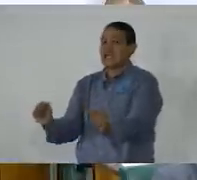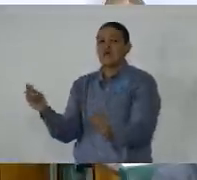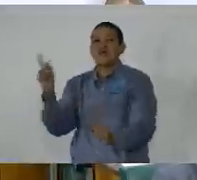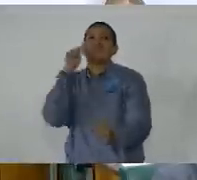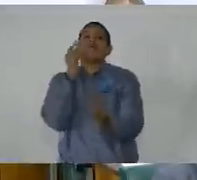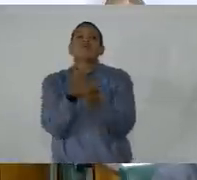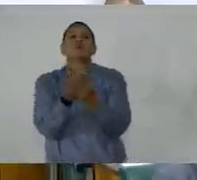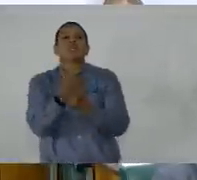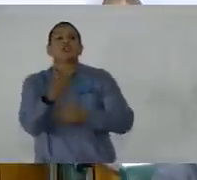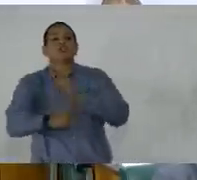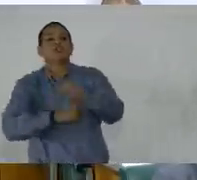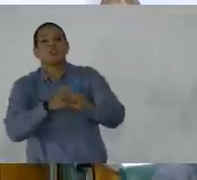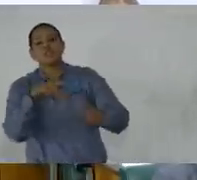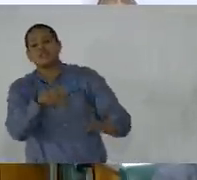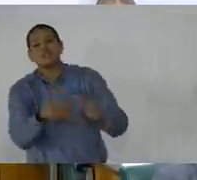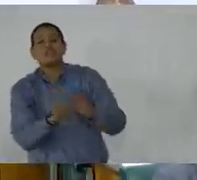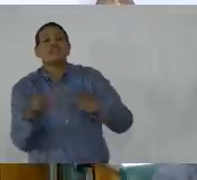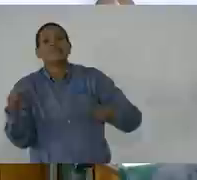year under review.